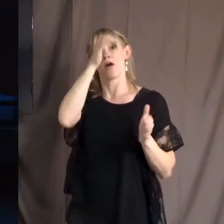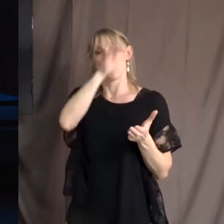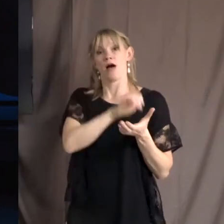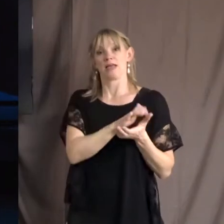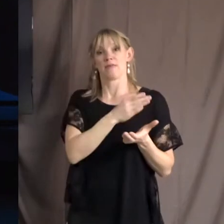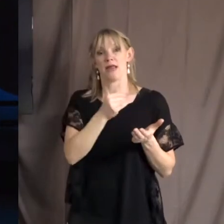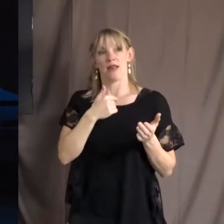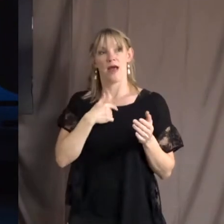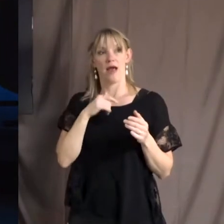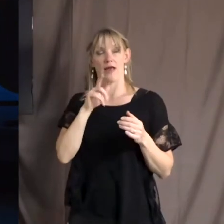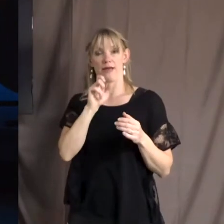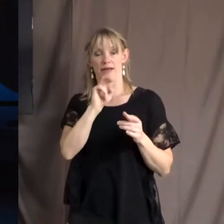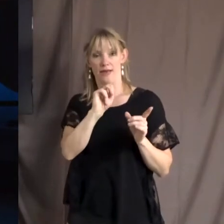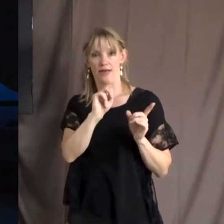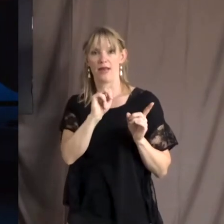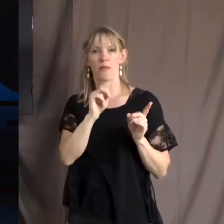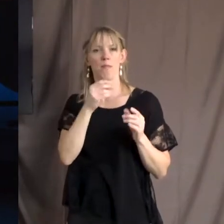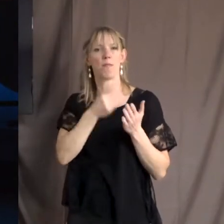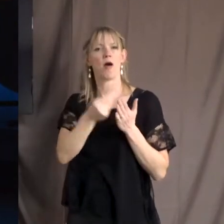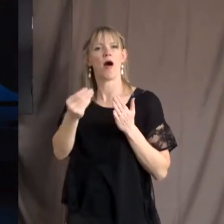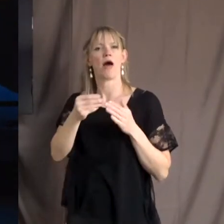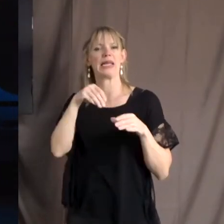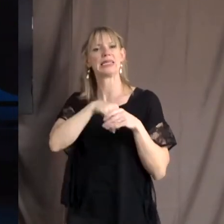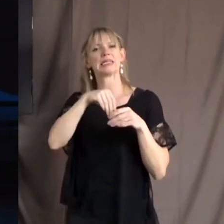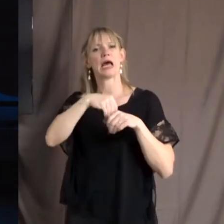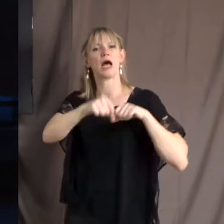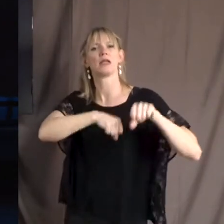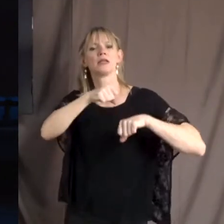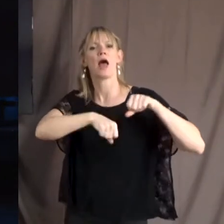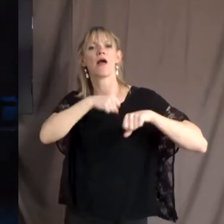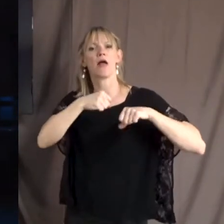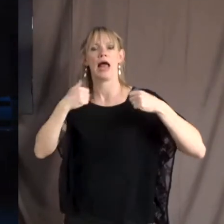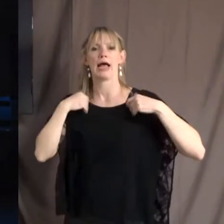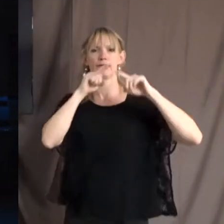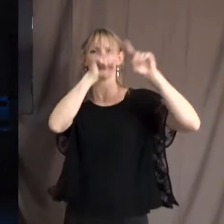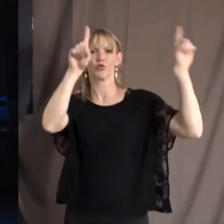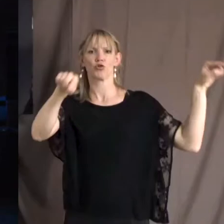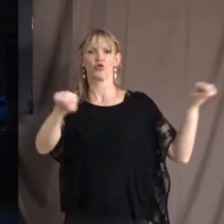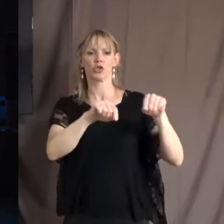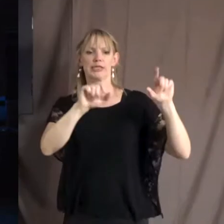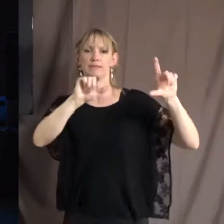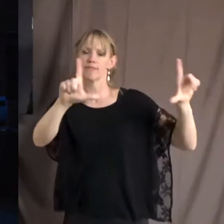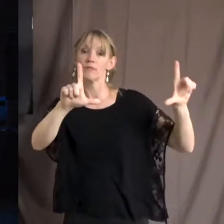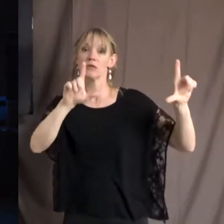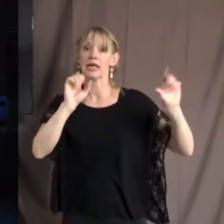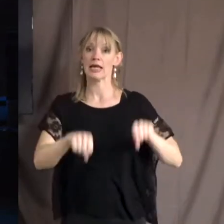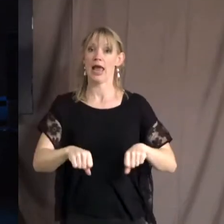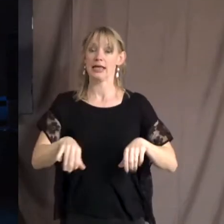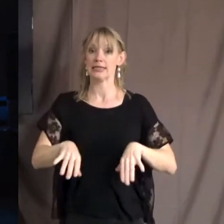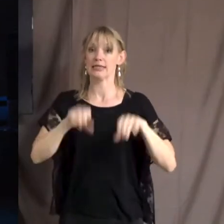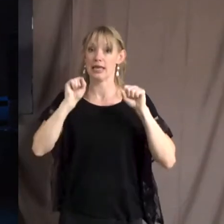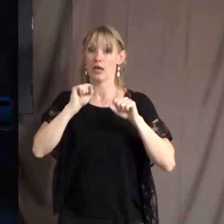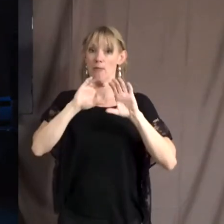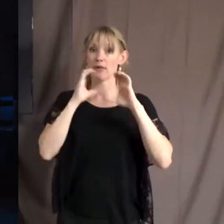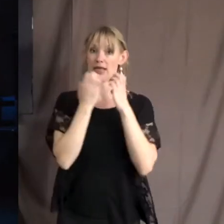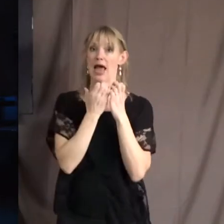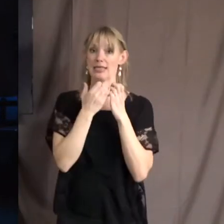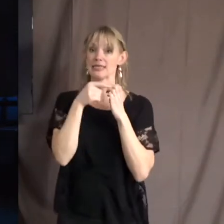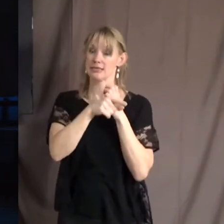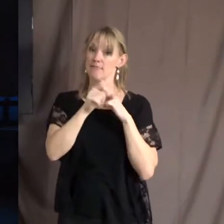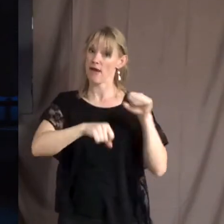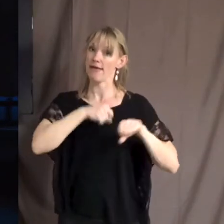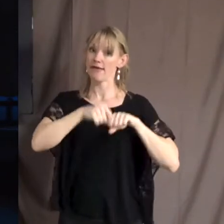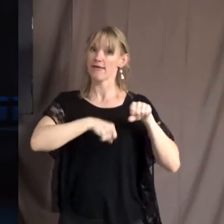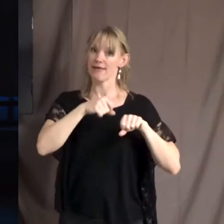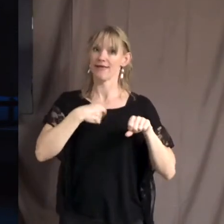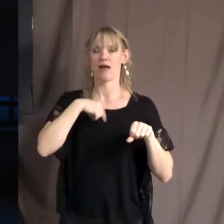those indoor cycles that has a big screen on it, and you can take classes on the bike classes.